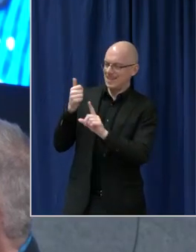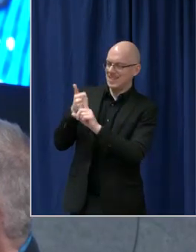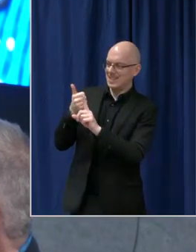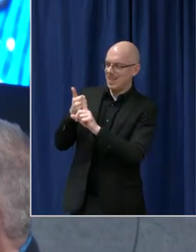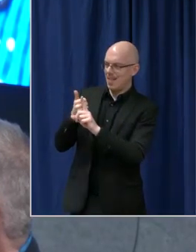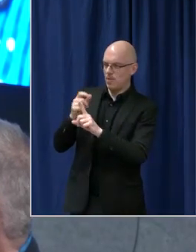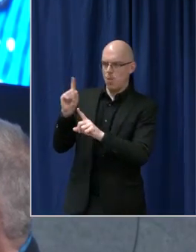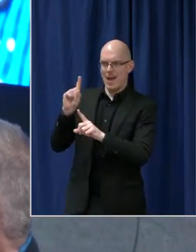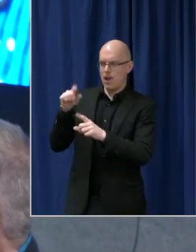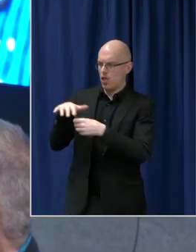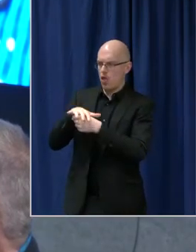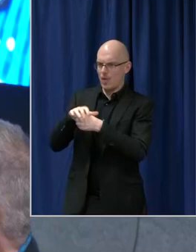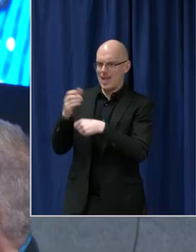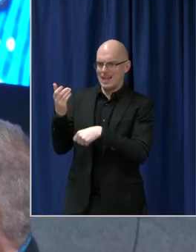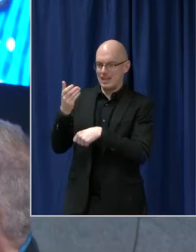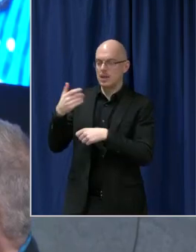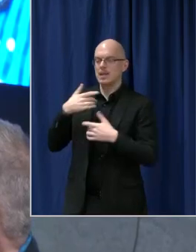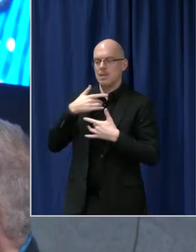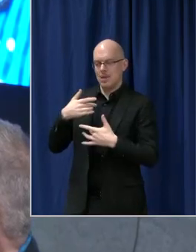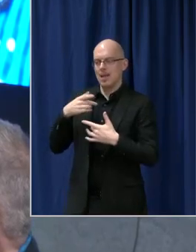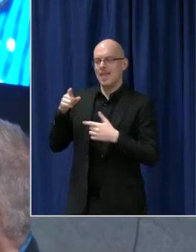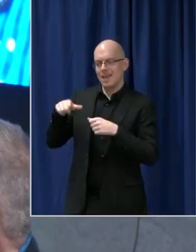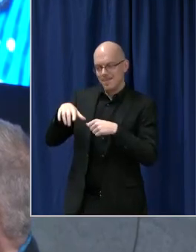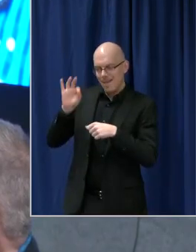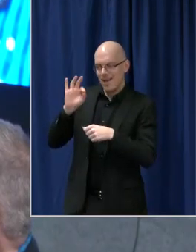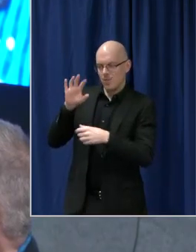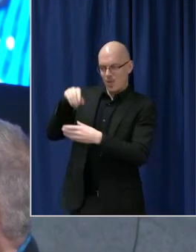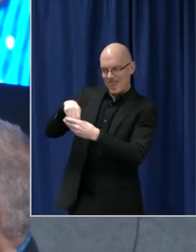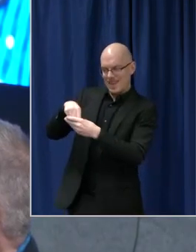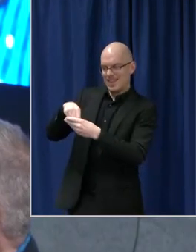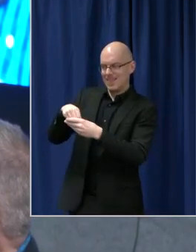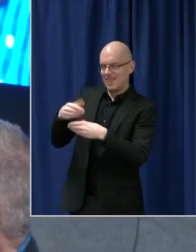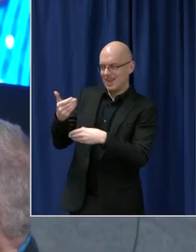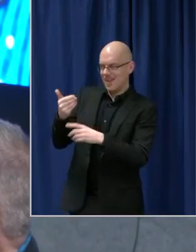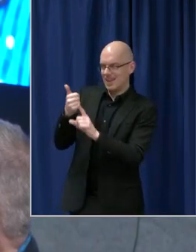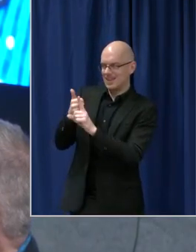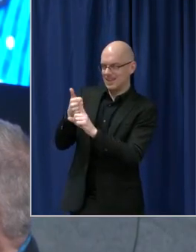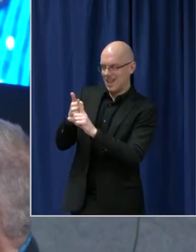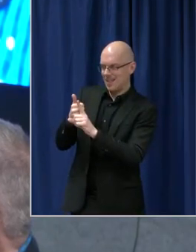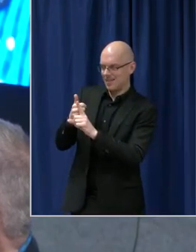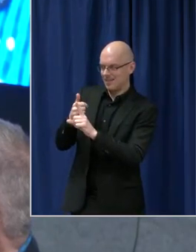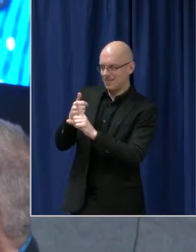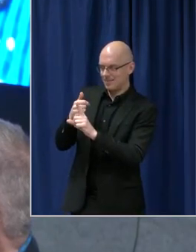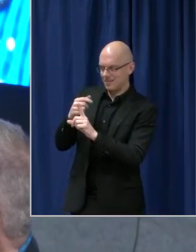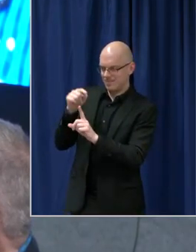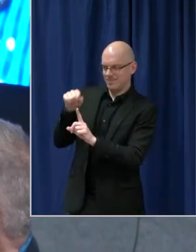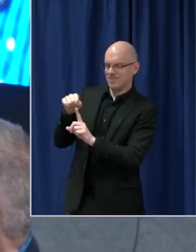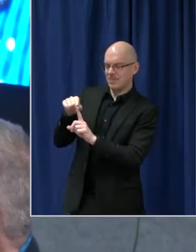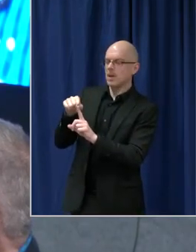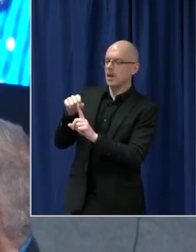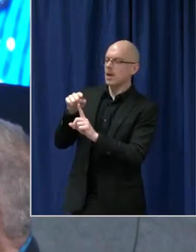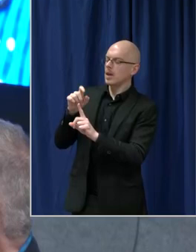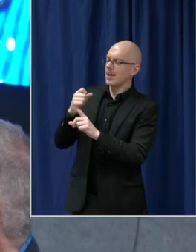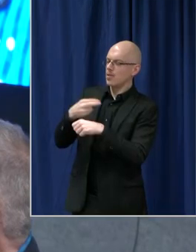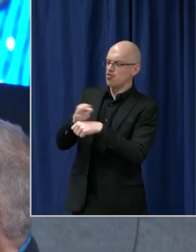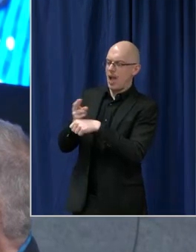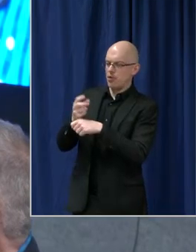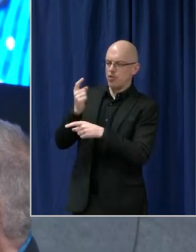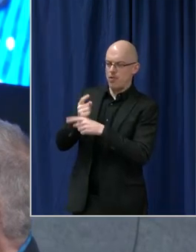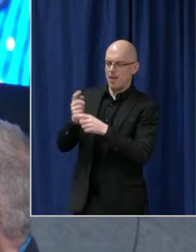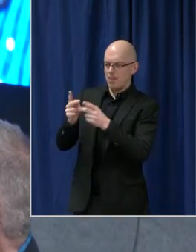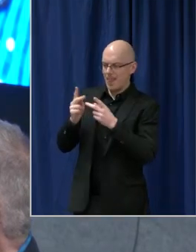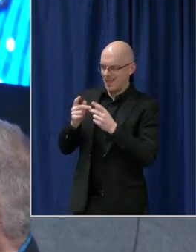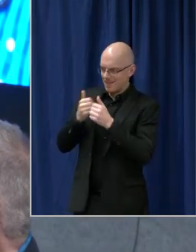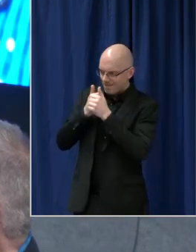Generally, that location information is available from the device to route calls to 911. So